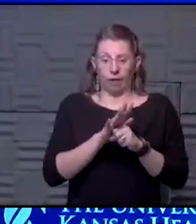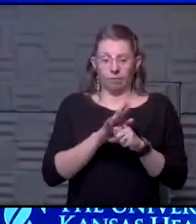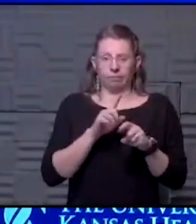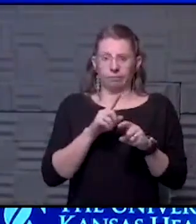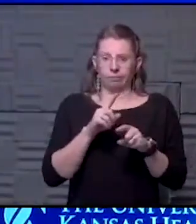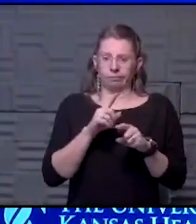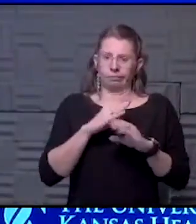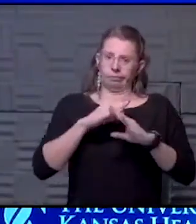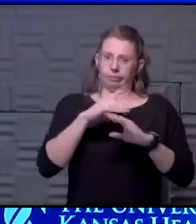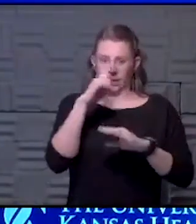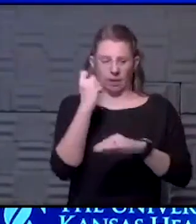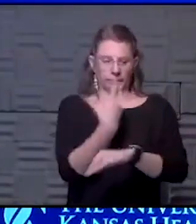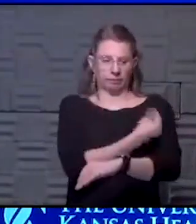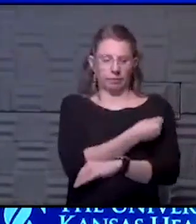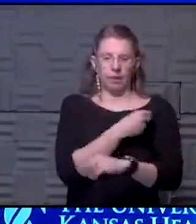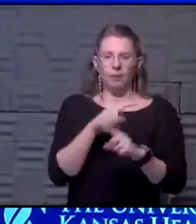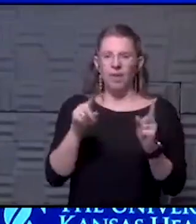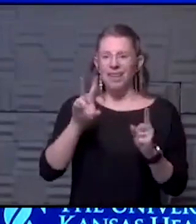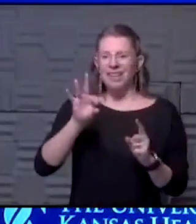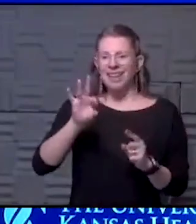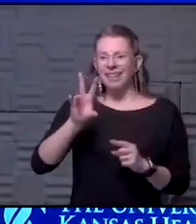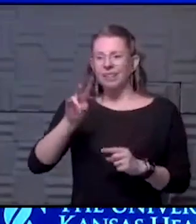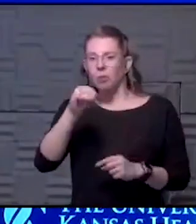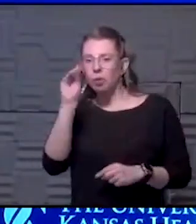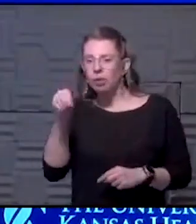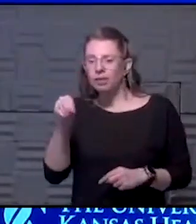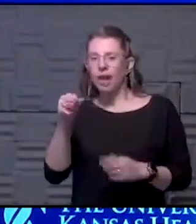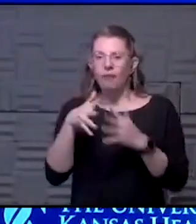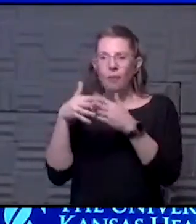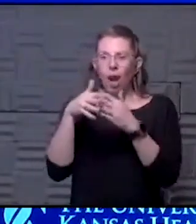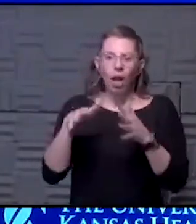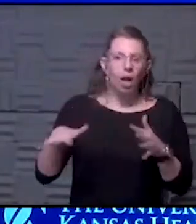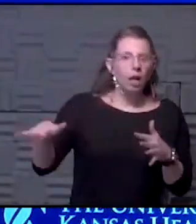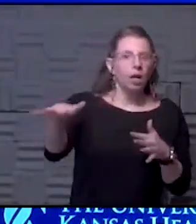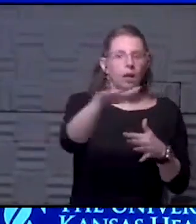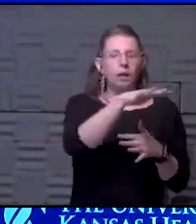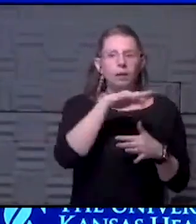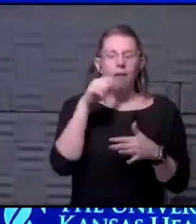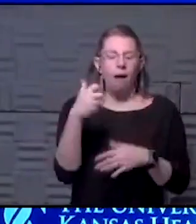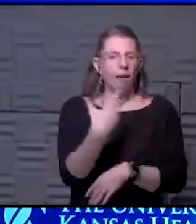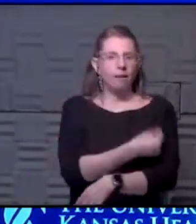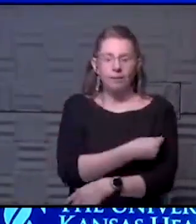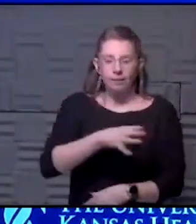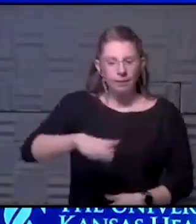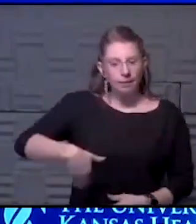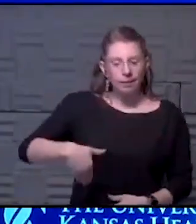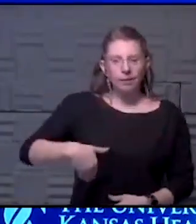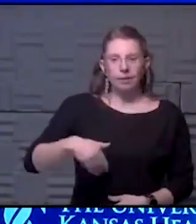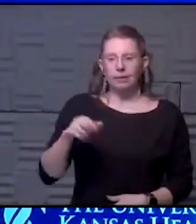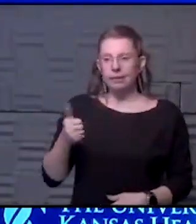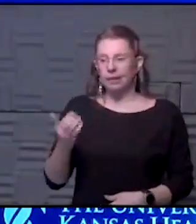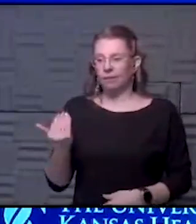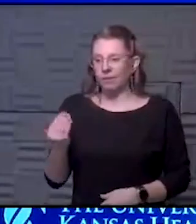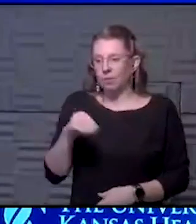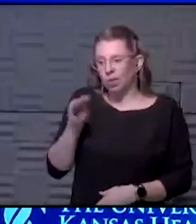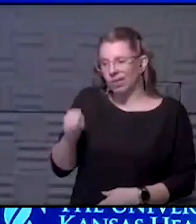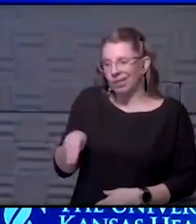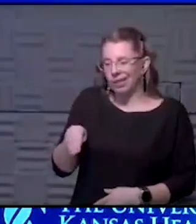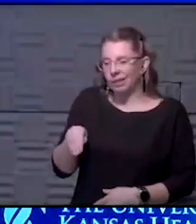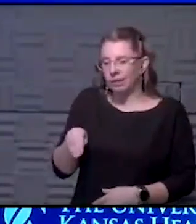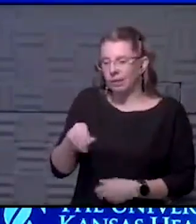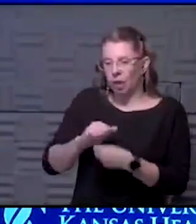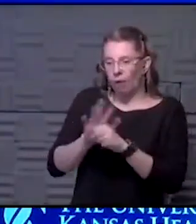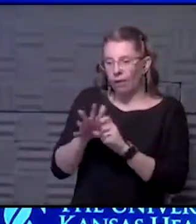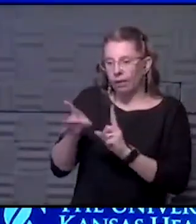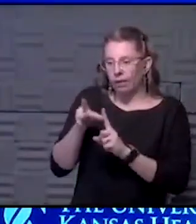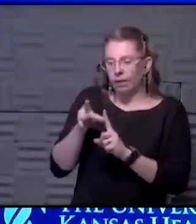to be around the rest of America, of whom 97% have not been vaccinated. And if you throw out the 10% or 15% of people who've had COVID, you still got a good 80% of America